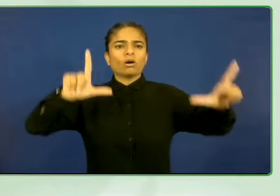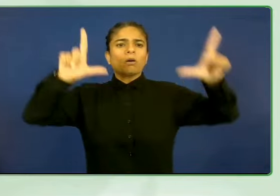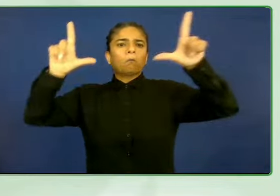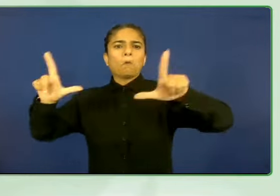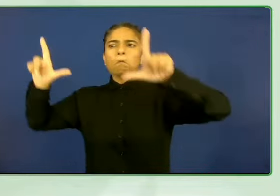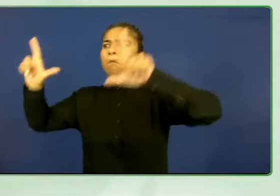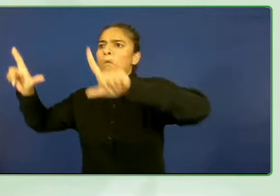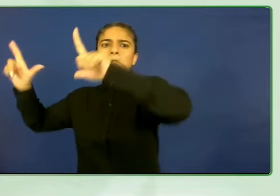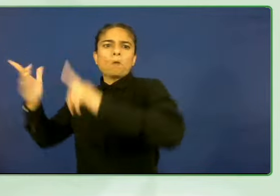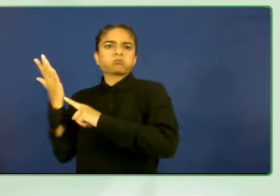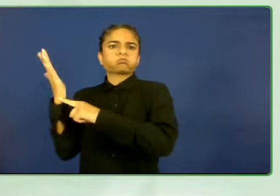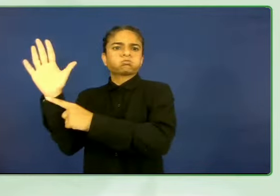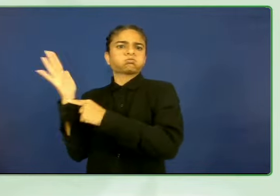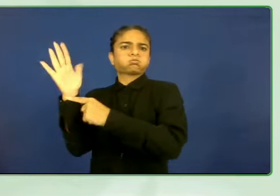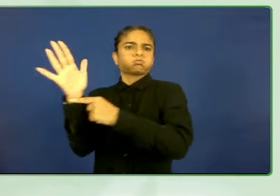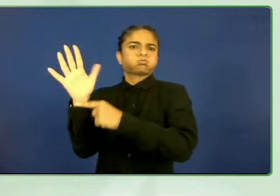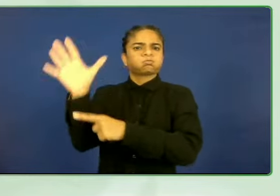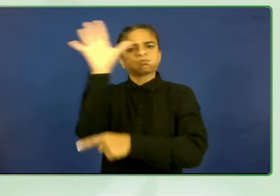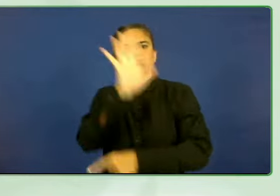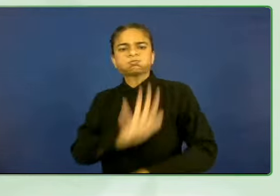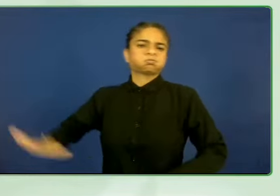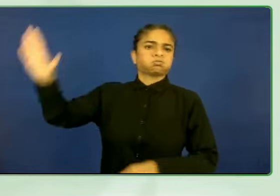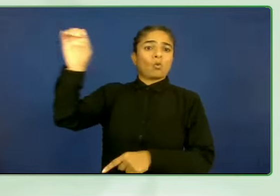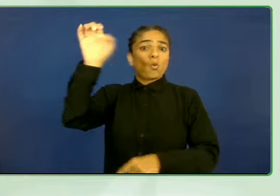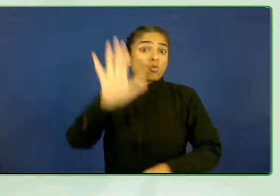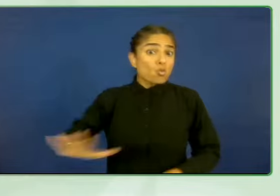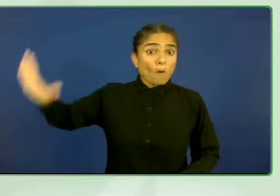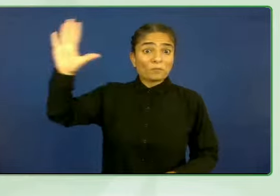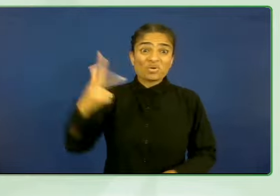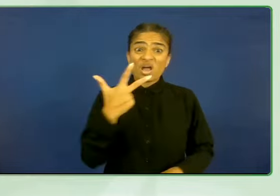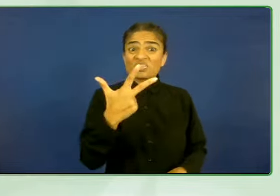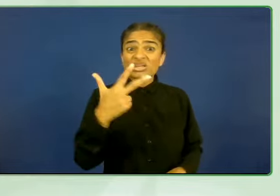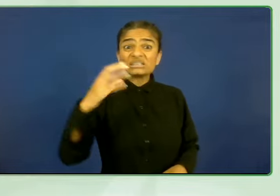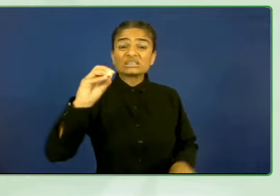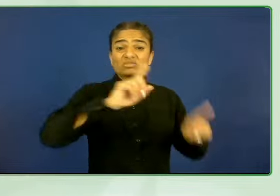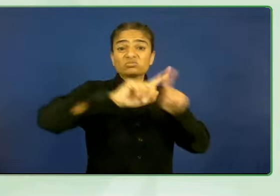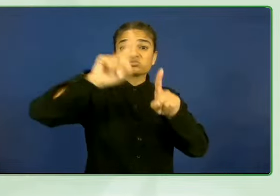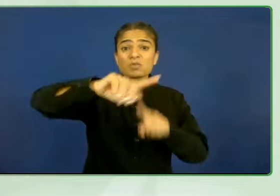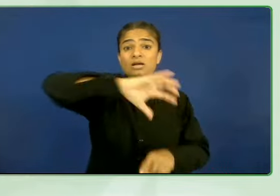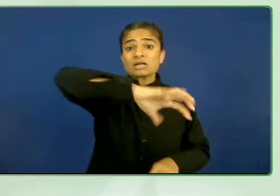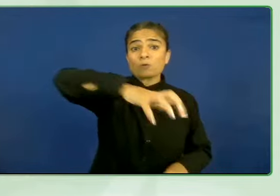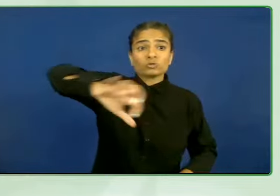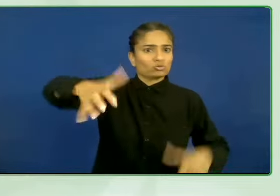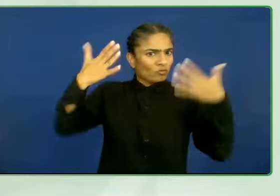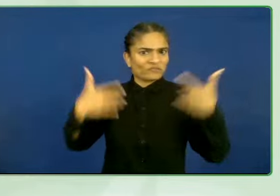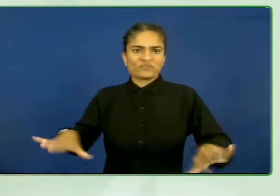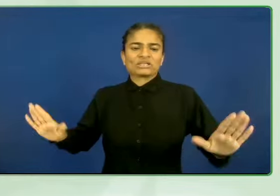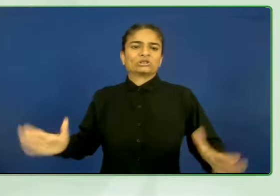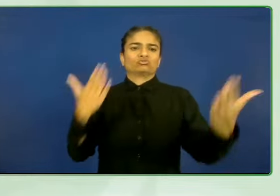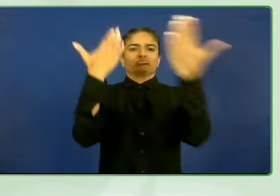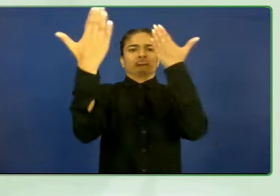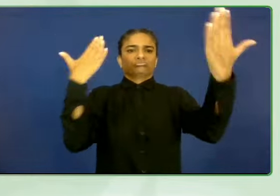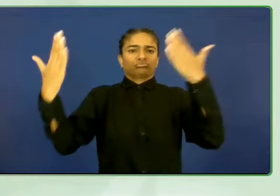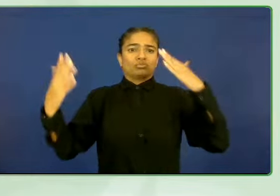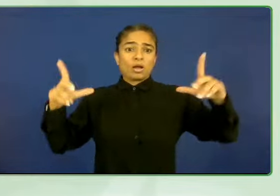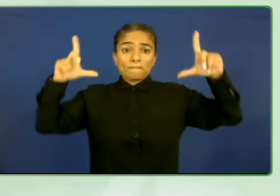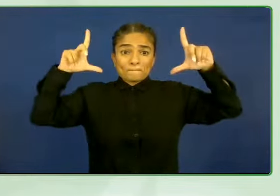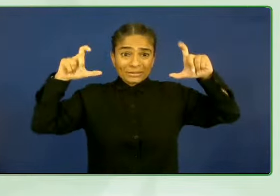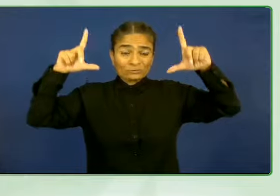different countries already did this exhibition, and the pictures are printed in